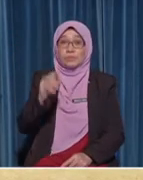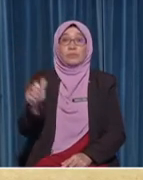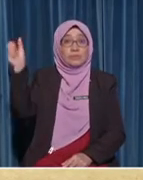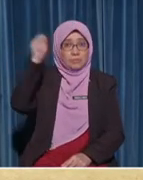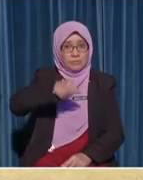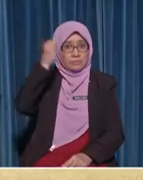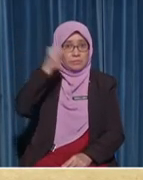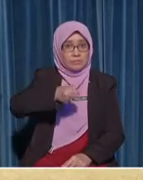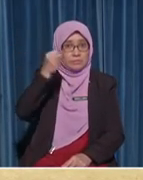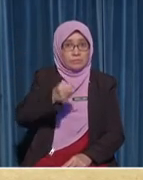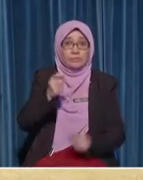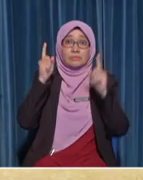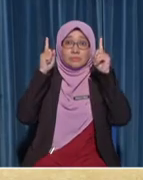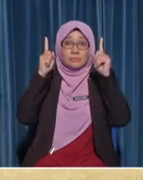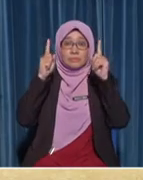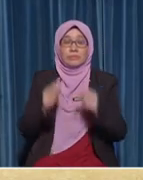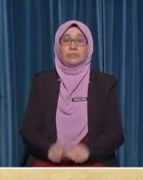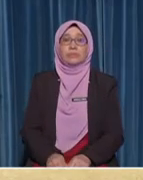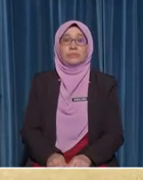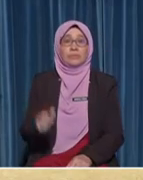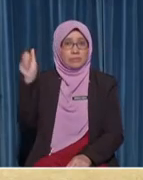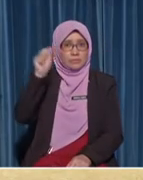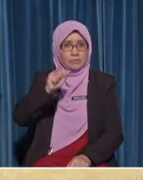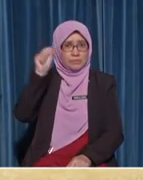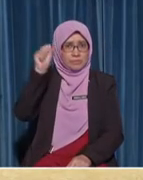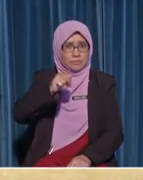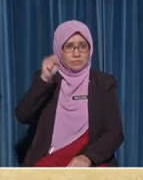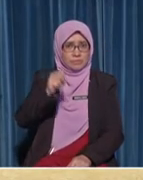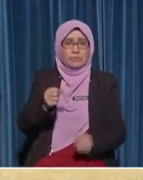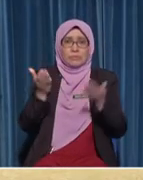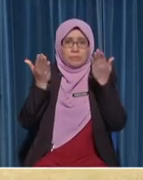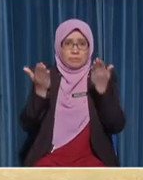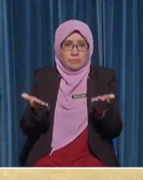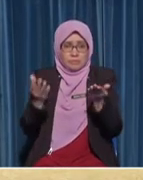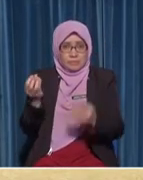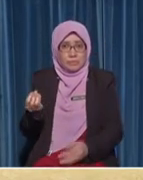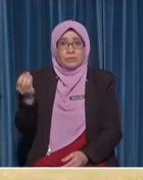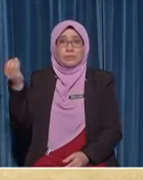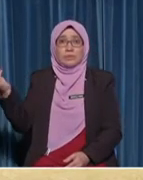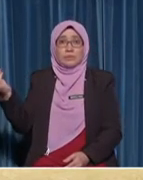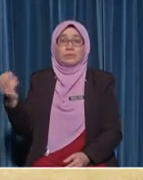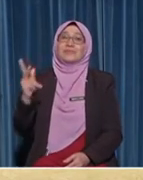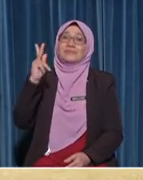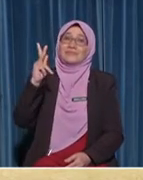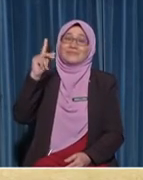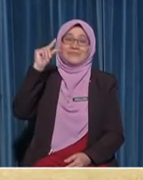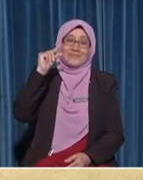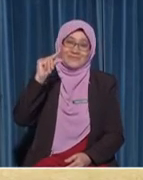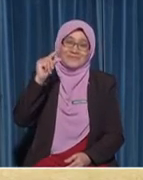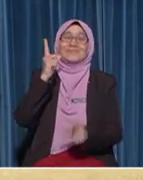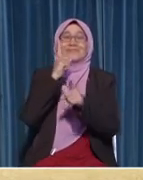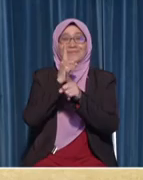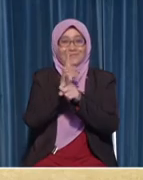Hammer is a heavy object. kilogram. Correct.